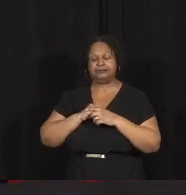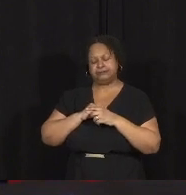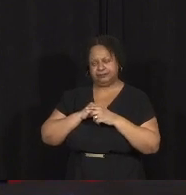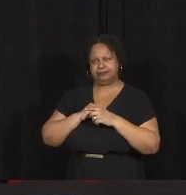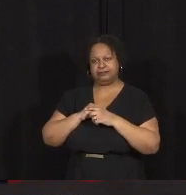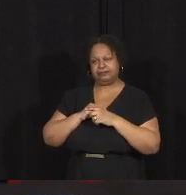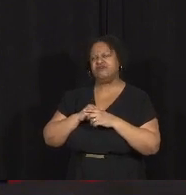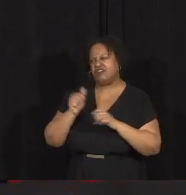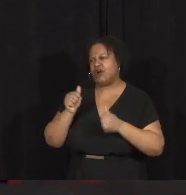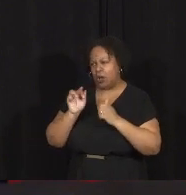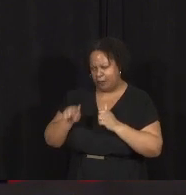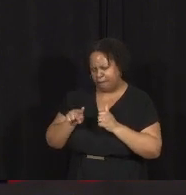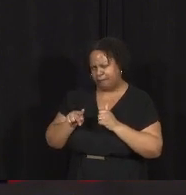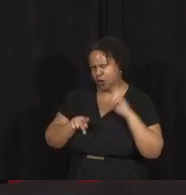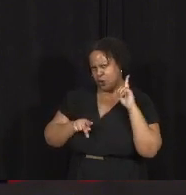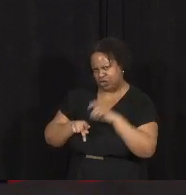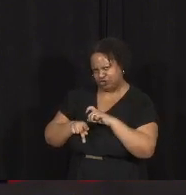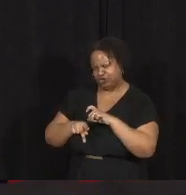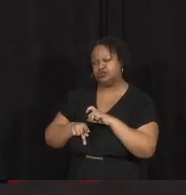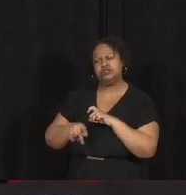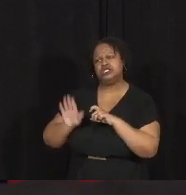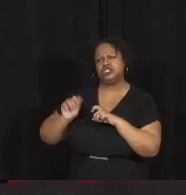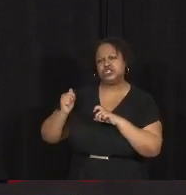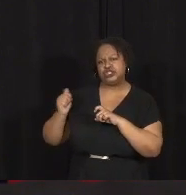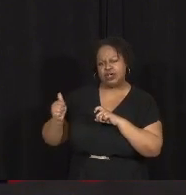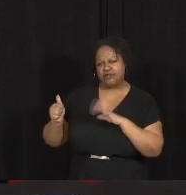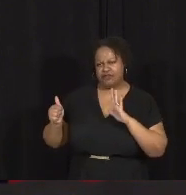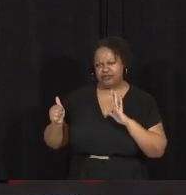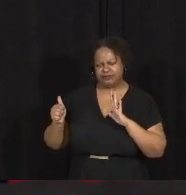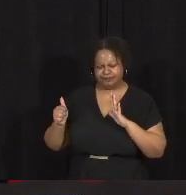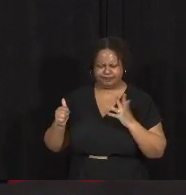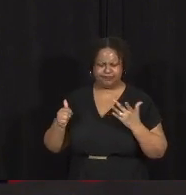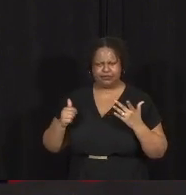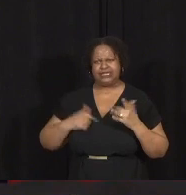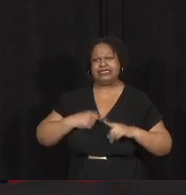factor that you would estimate? You know, we have about, low 3,000s,